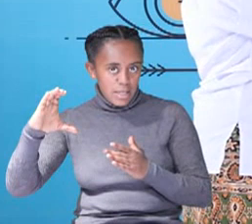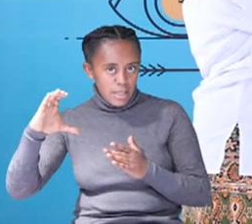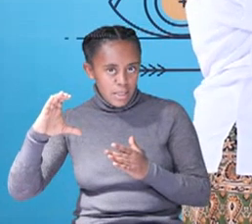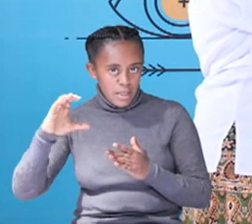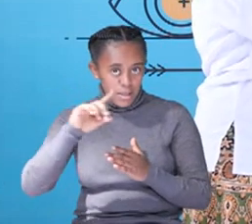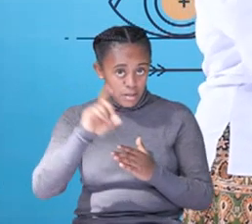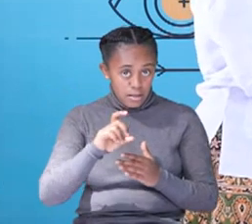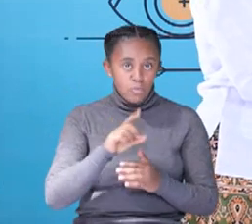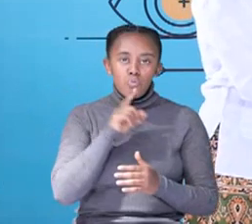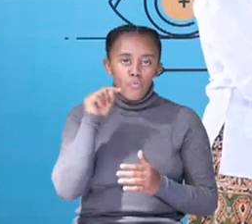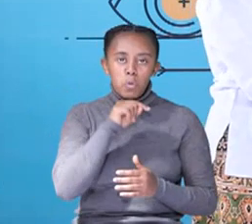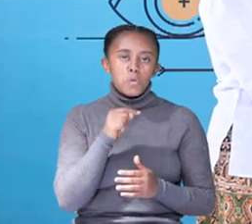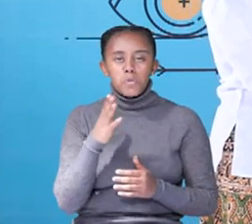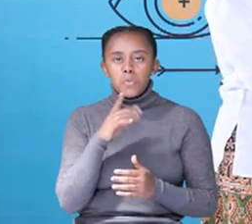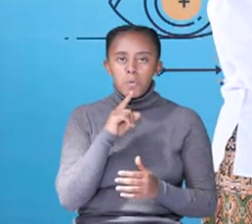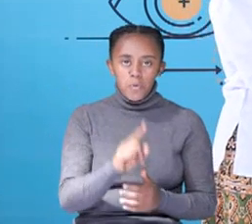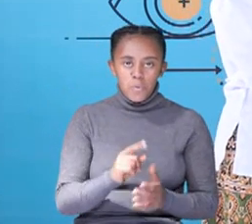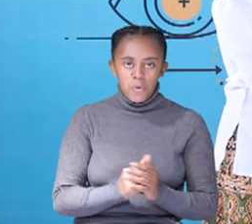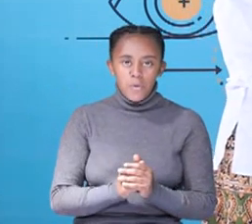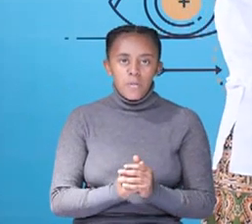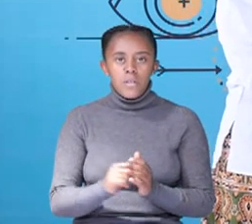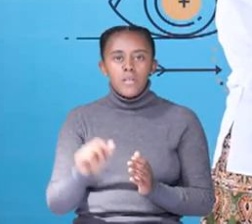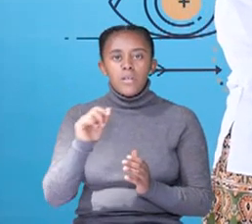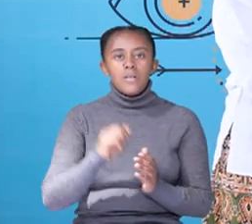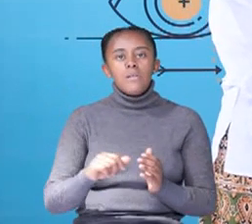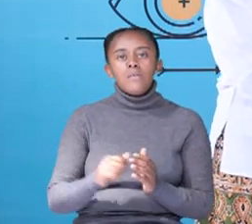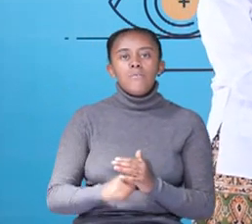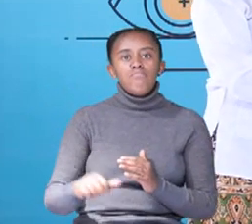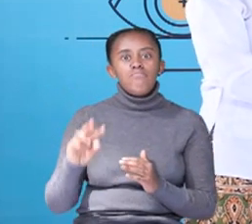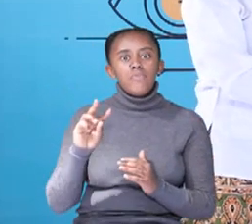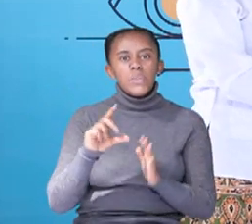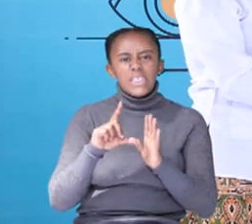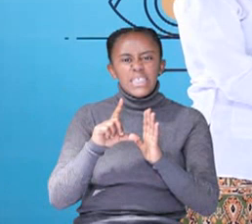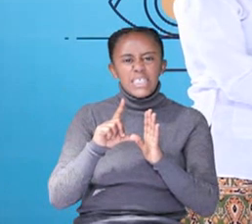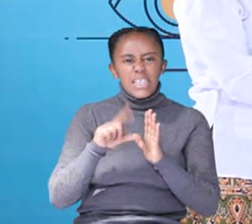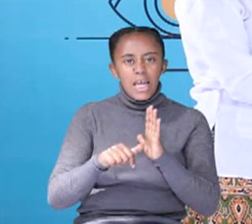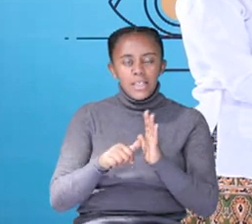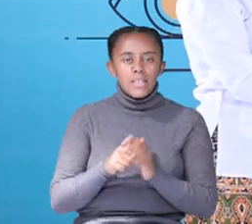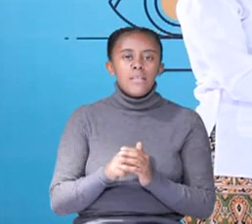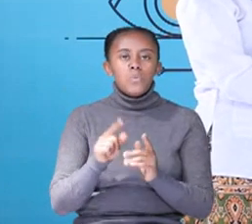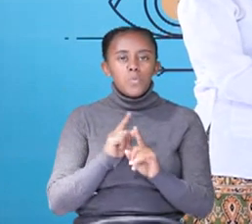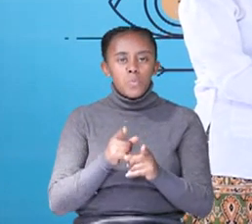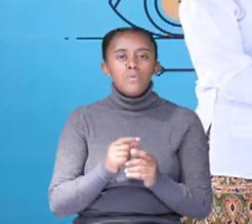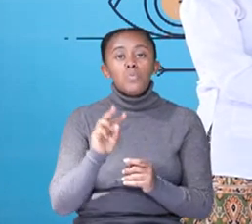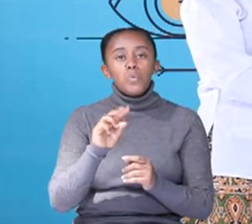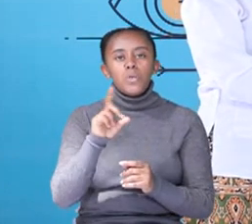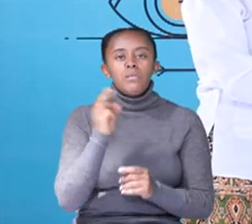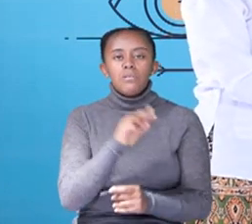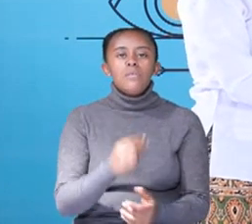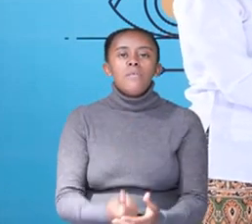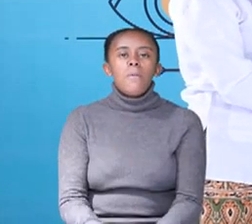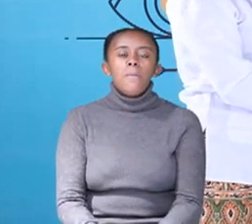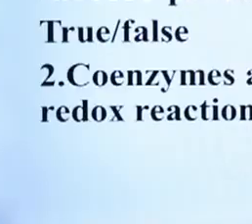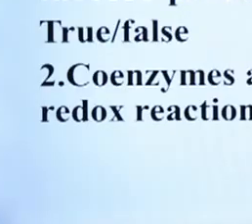The question is a true-false type question, and I will give you 20 seconds to answer these two questions.